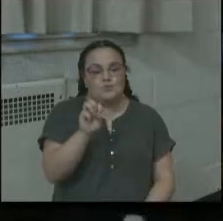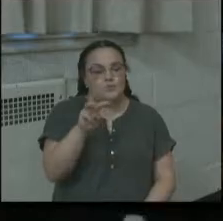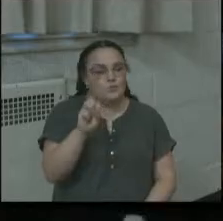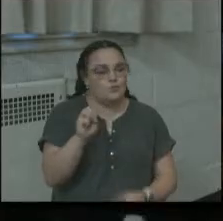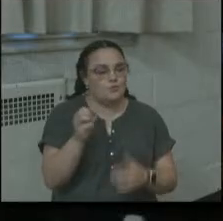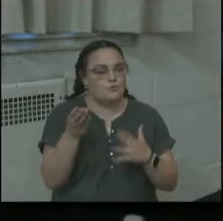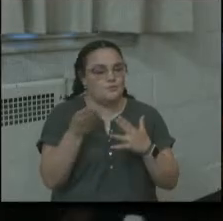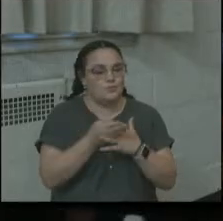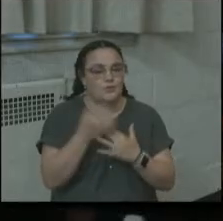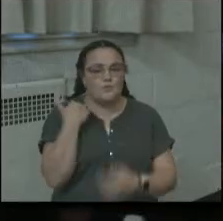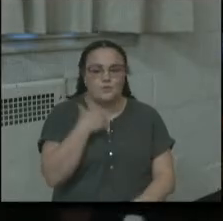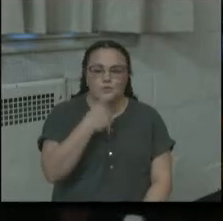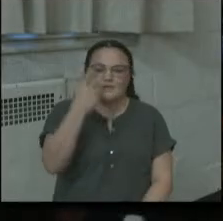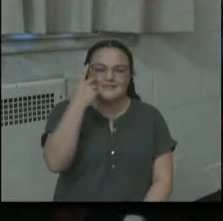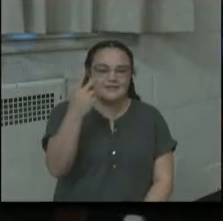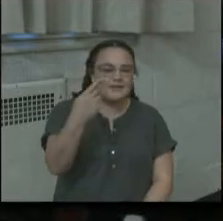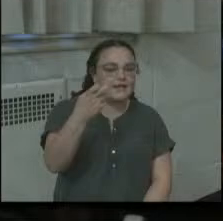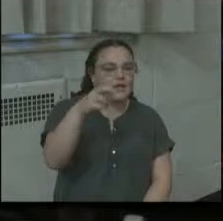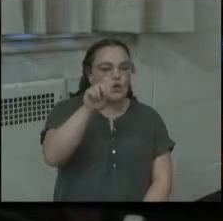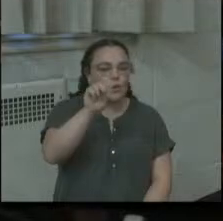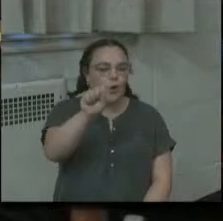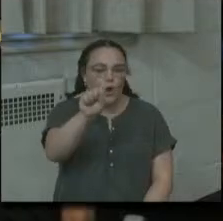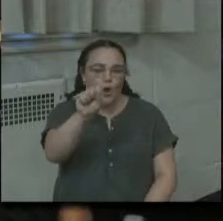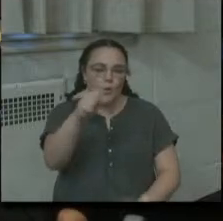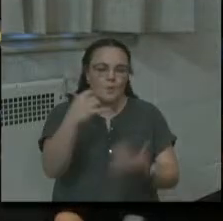will watch Heroes in the Making.